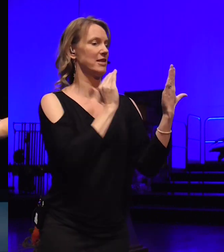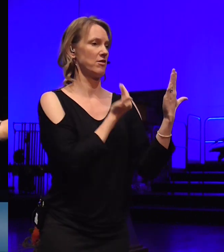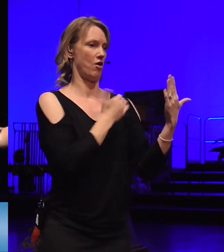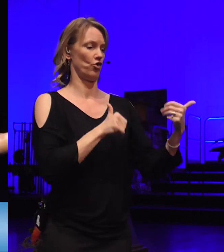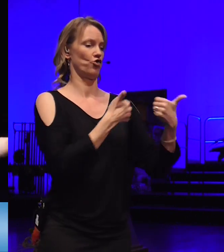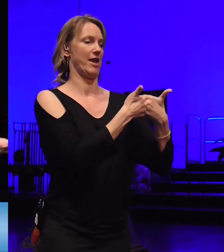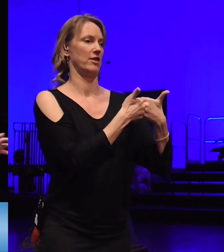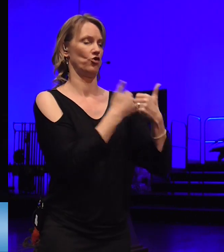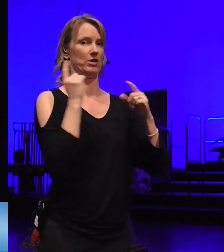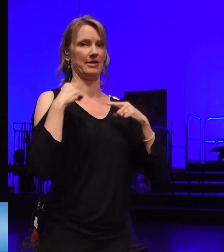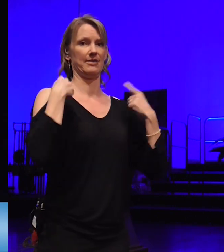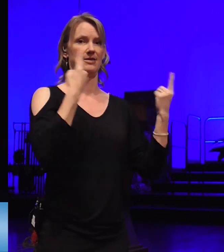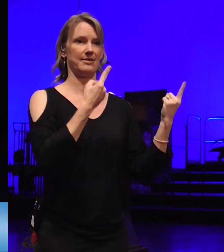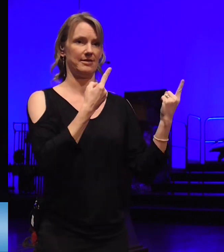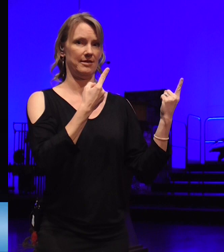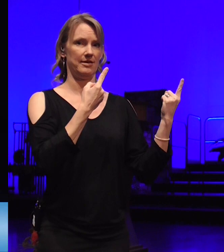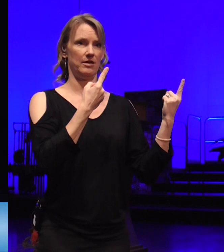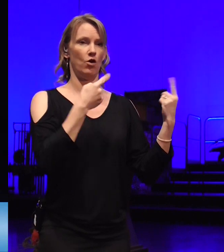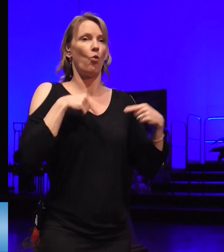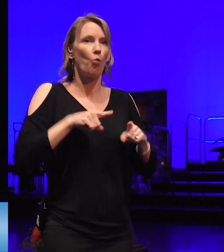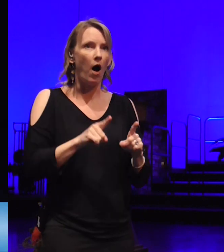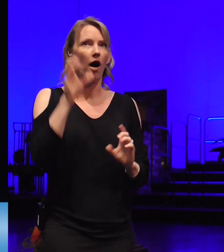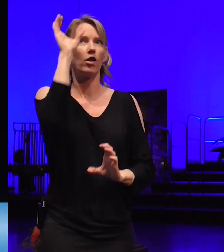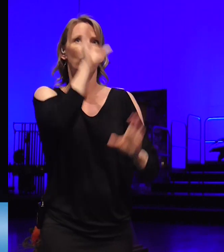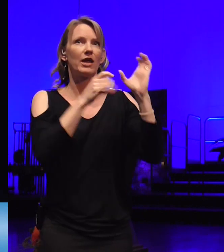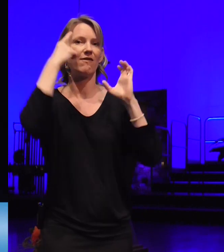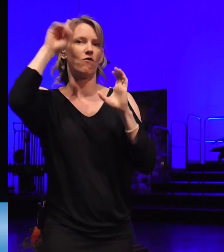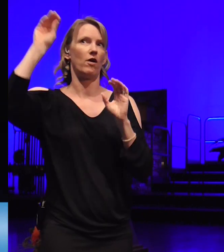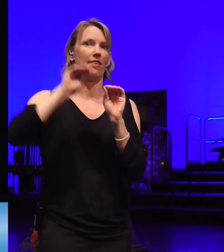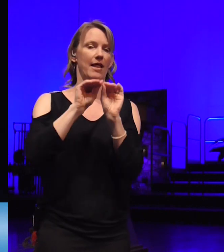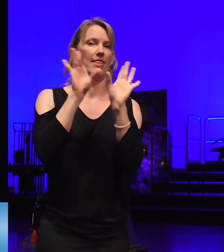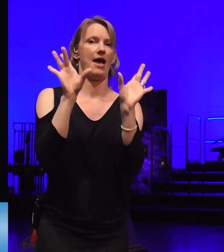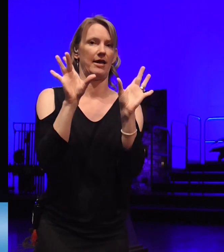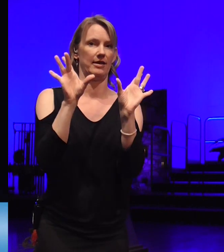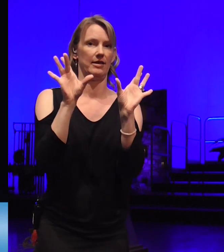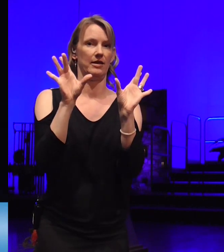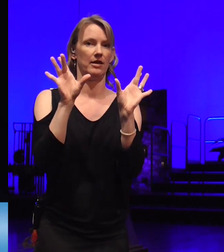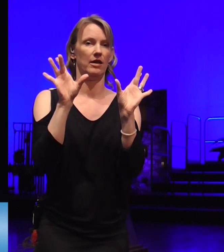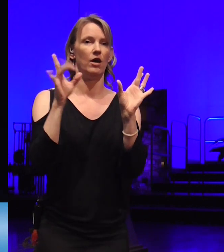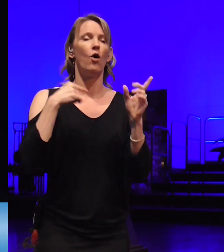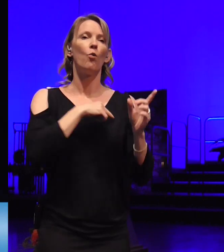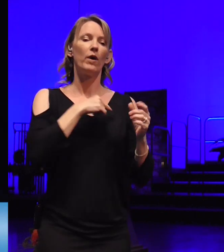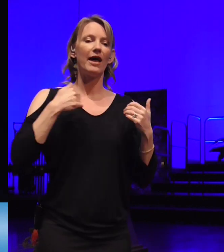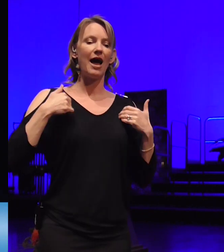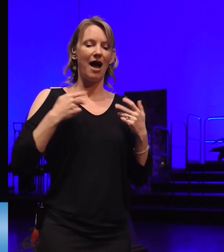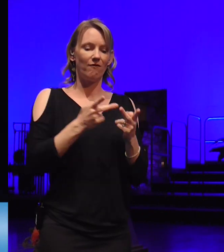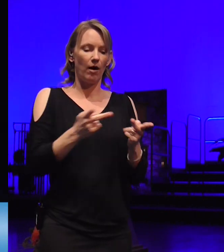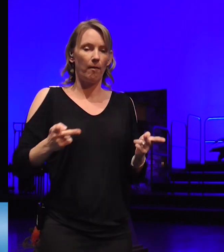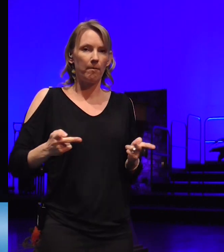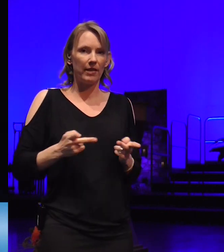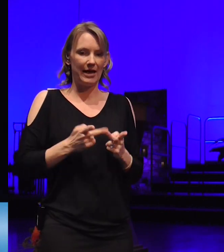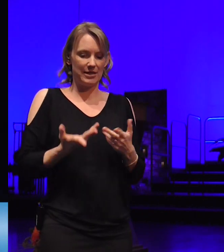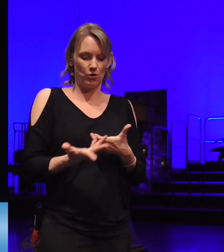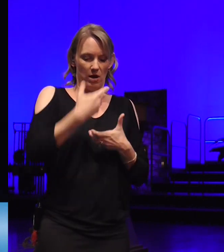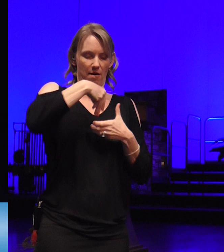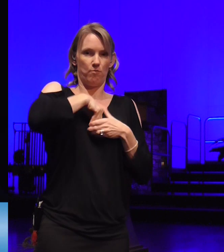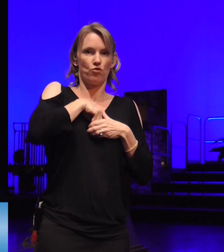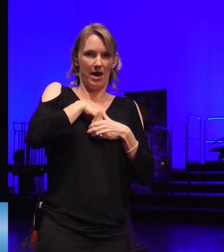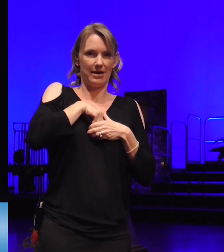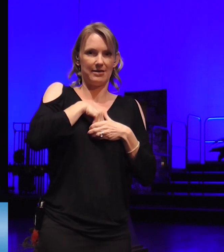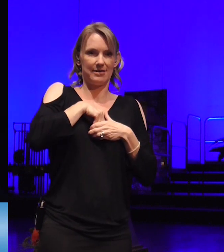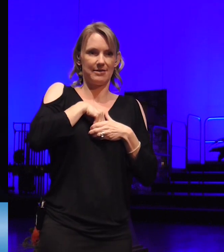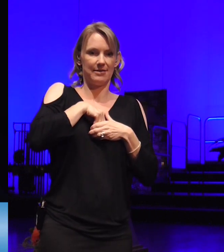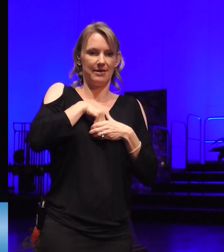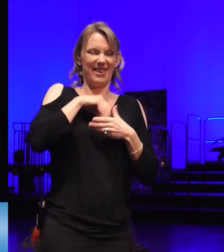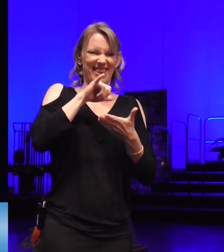shadows as we are seeking the light. And we have that space to embrace within